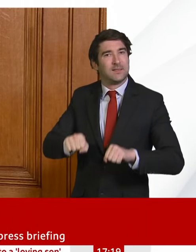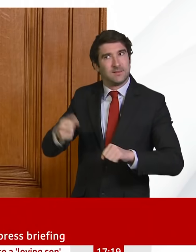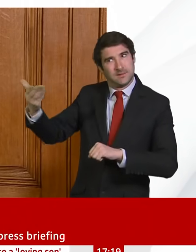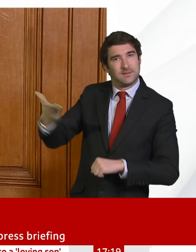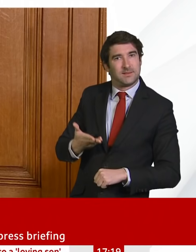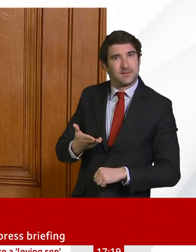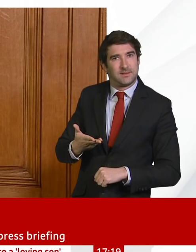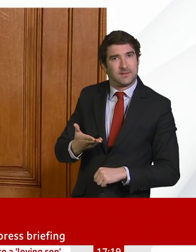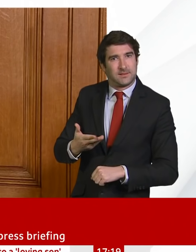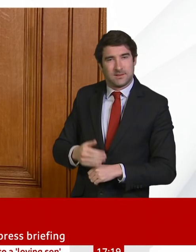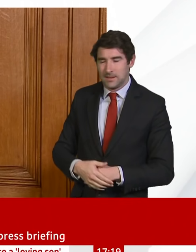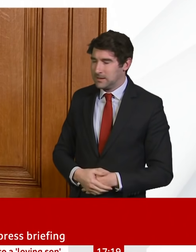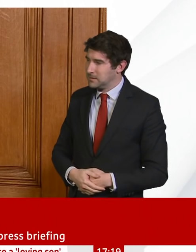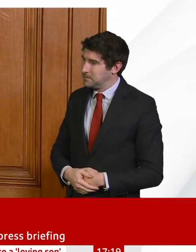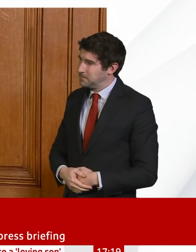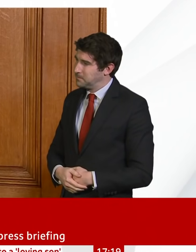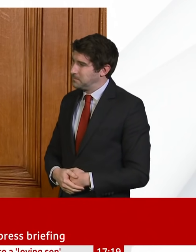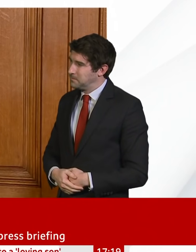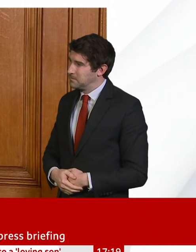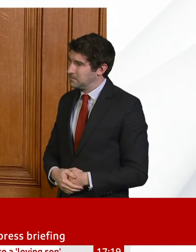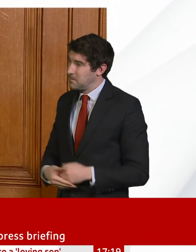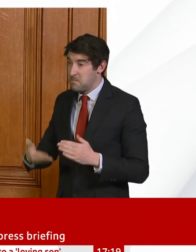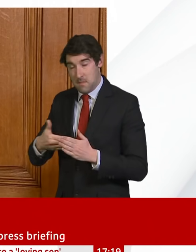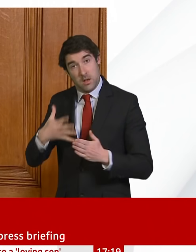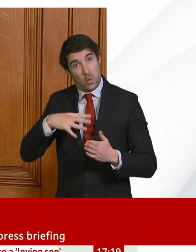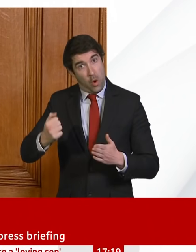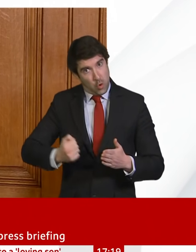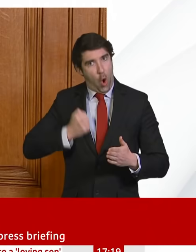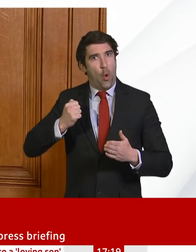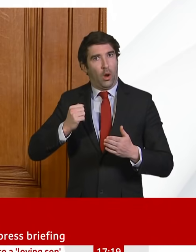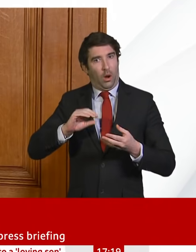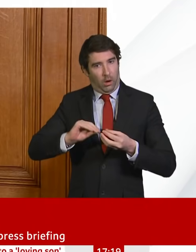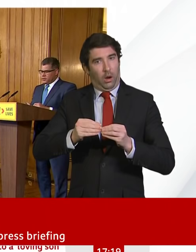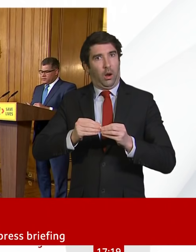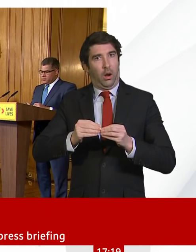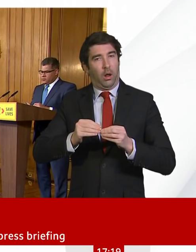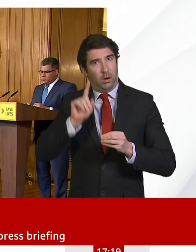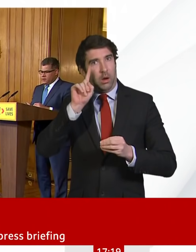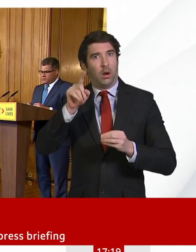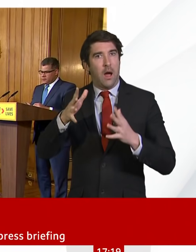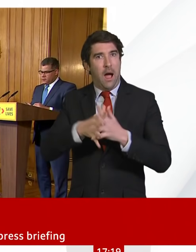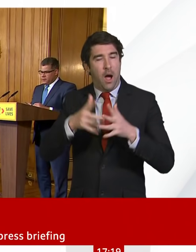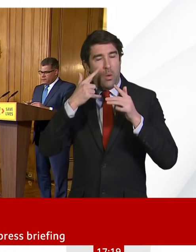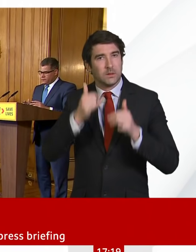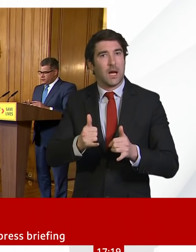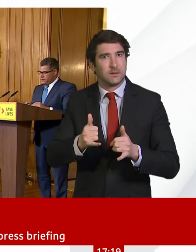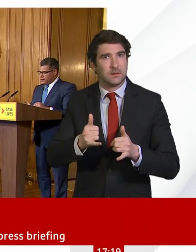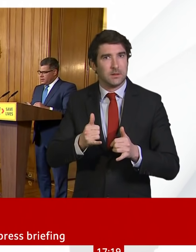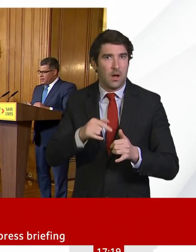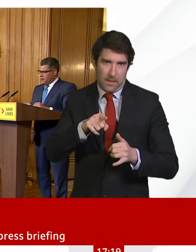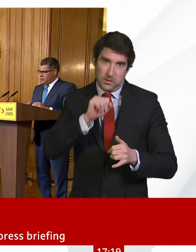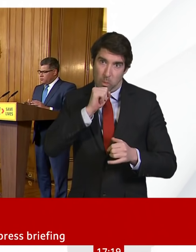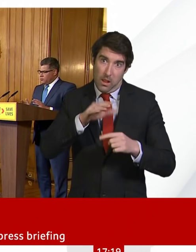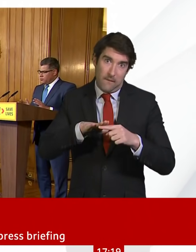can supplement that if needed. And that is very exciting for the future. Joe, I think you asked, you made reference to